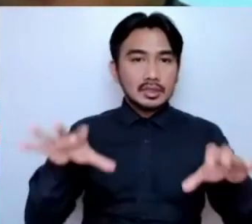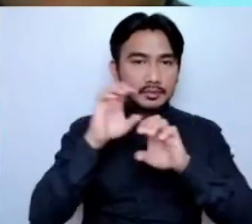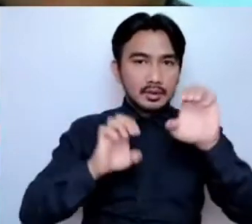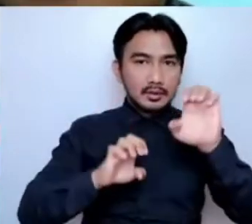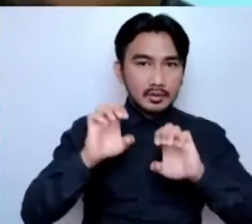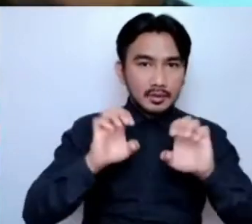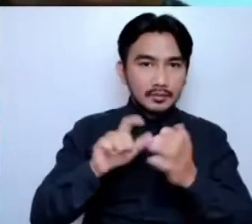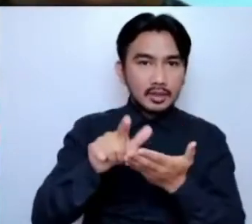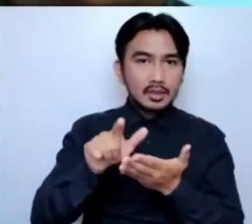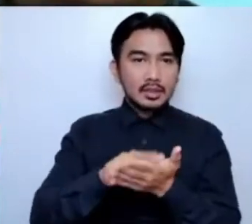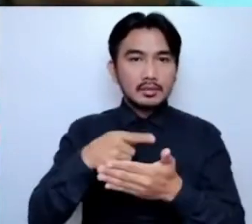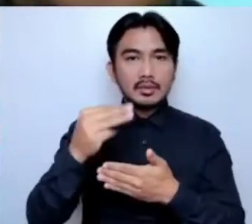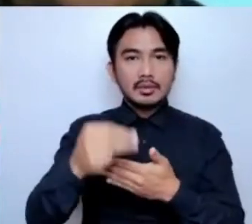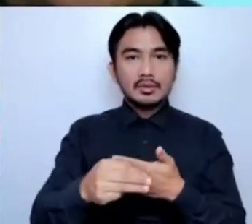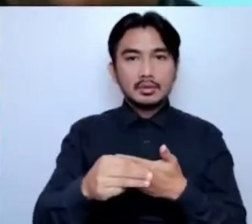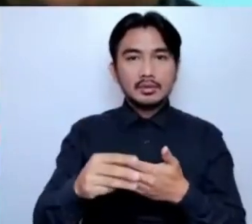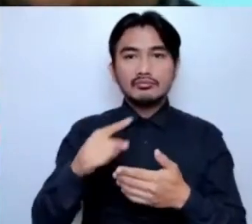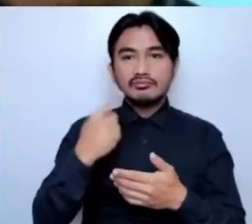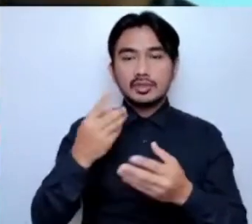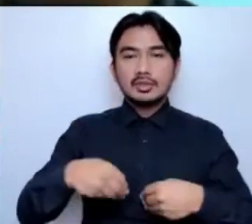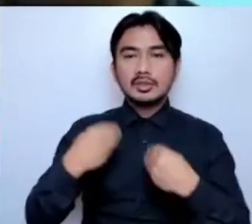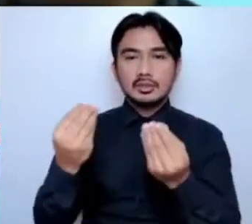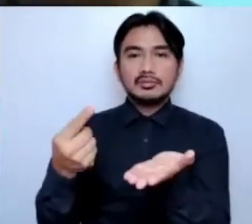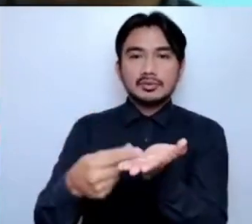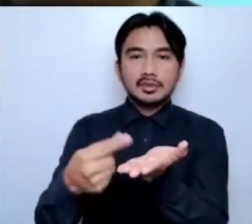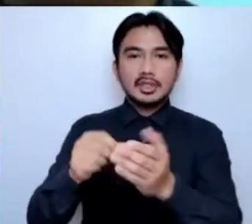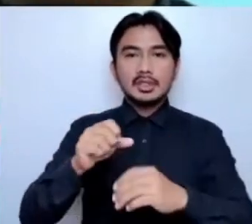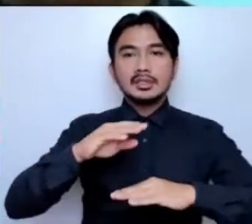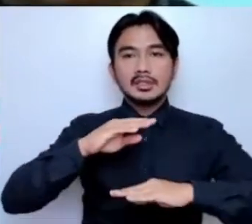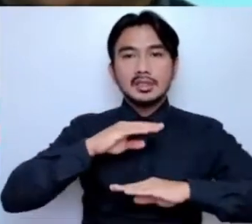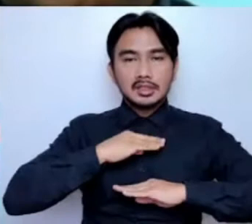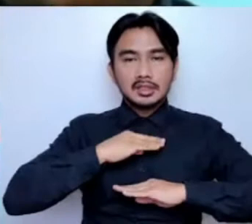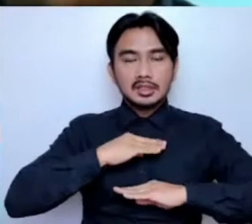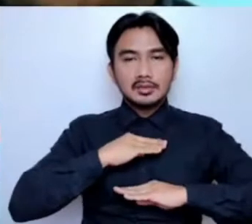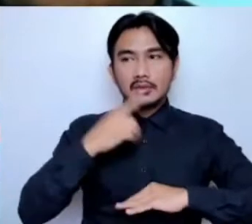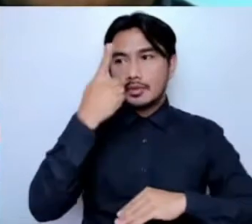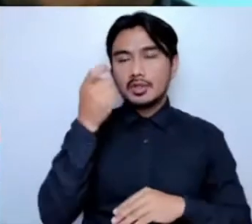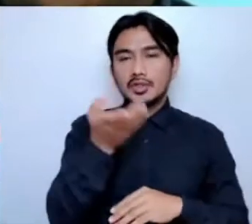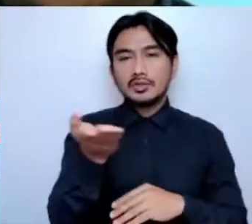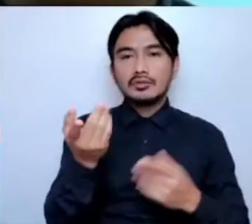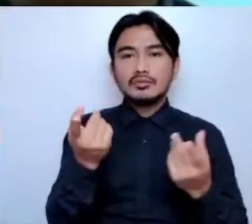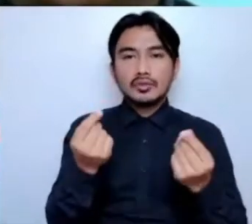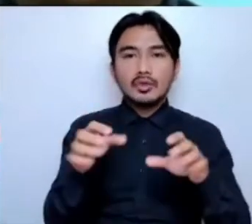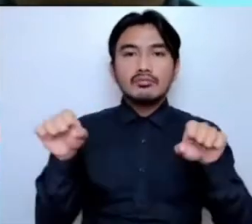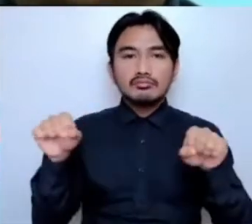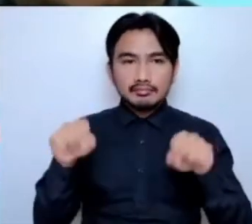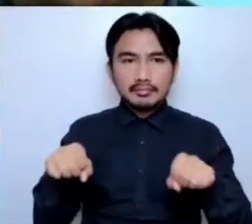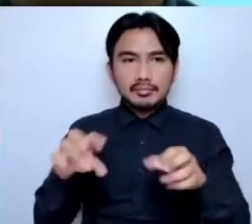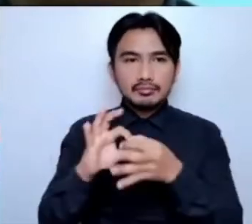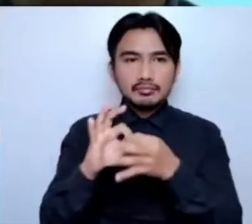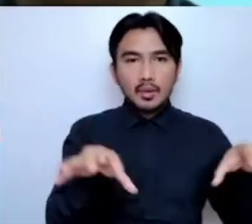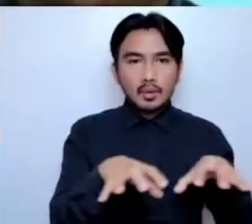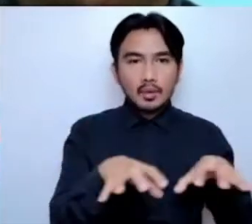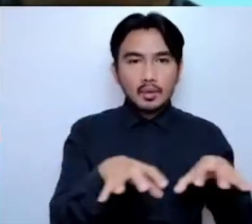programs, satisfactory rating for you because you were able to work with your colleagues in evaluating the